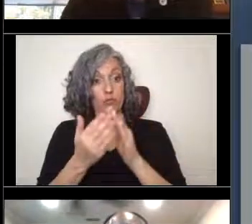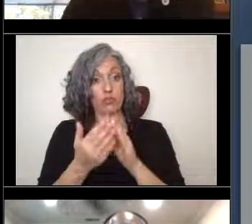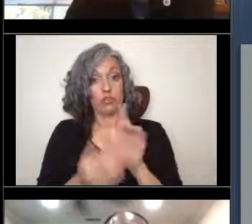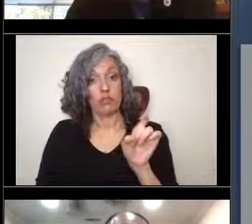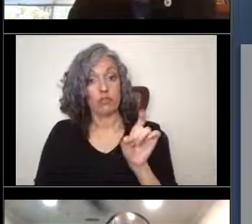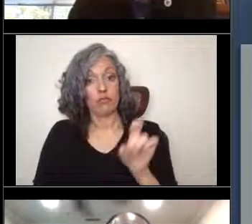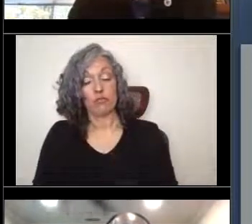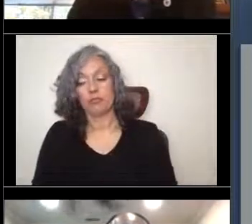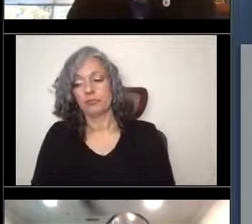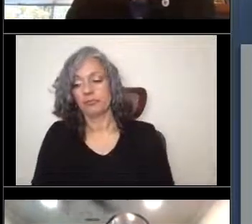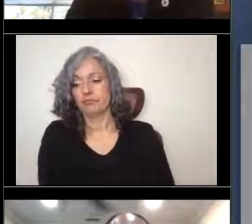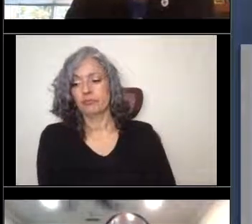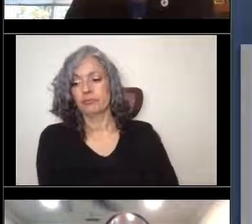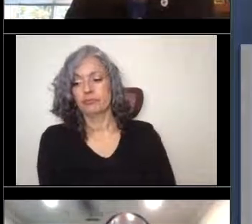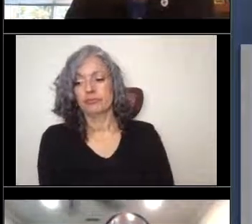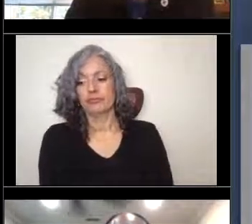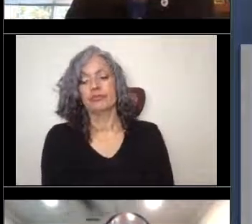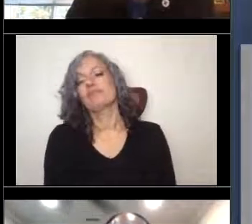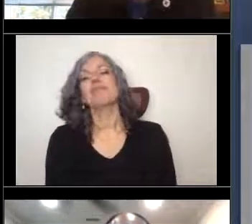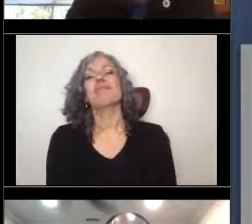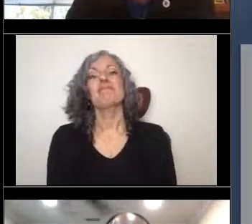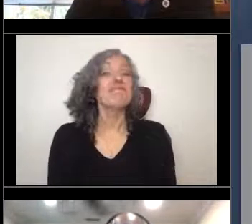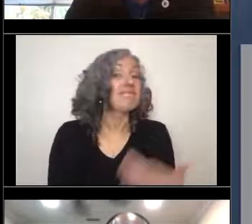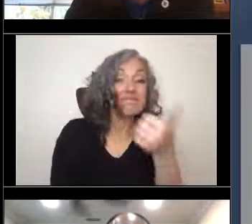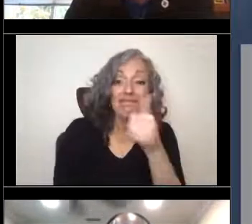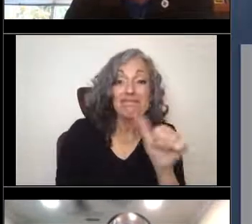You want to take a stab at that, Jim, or?